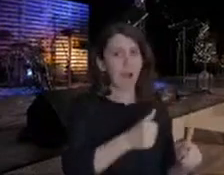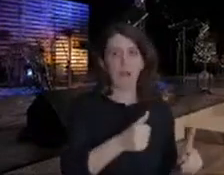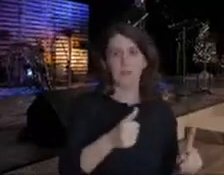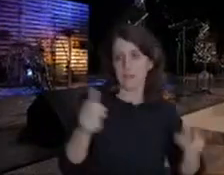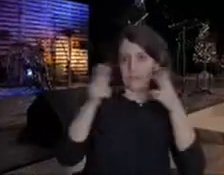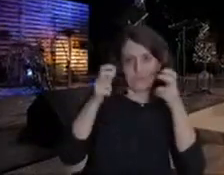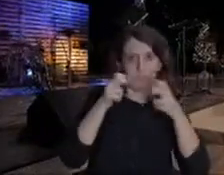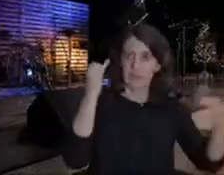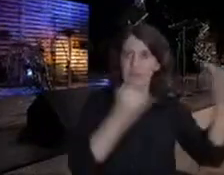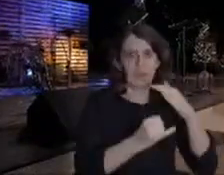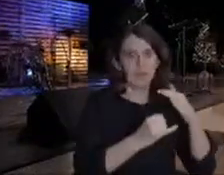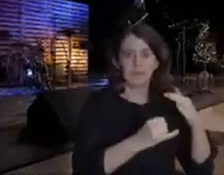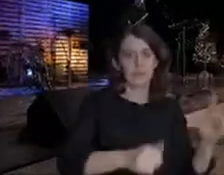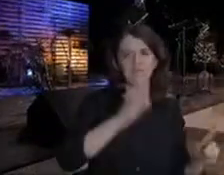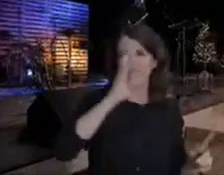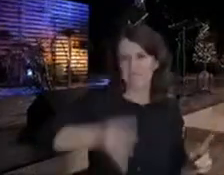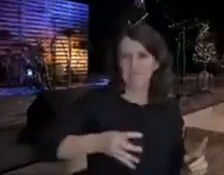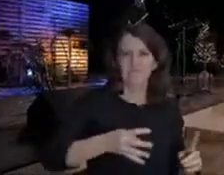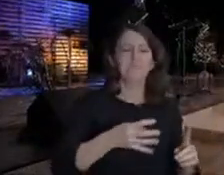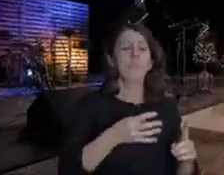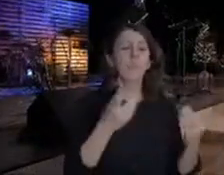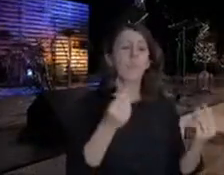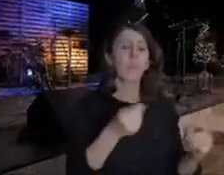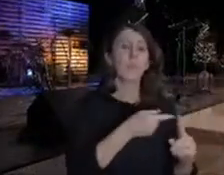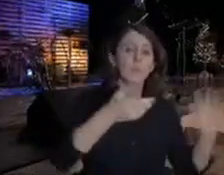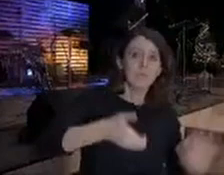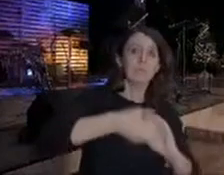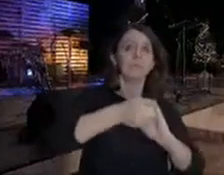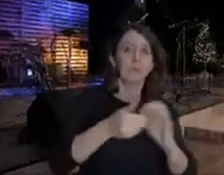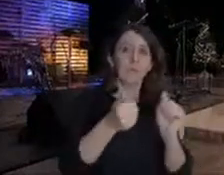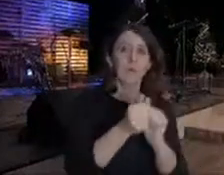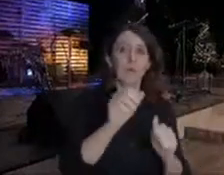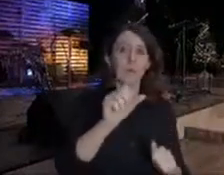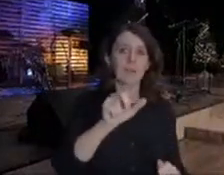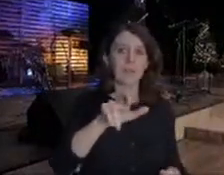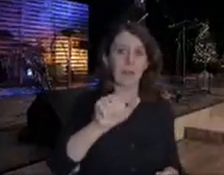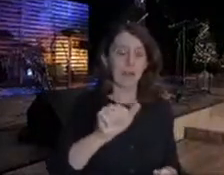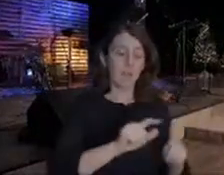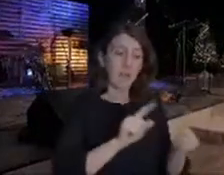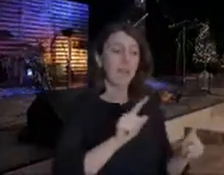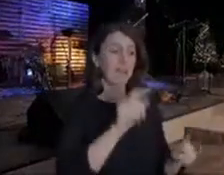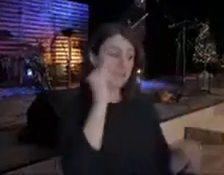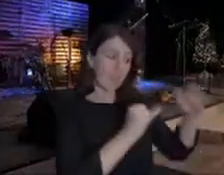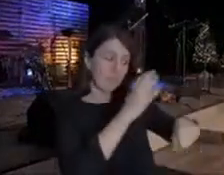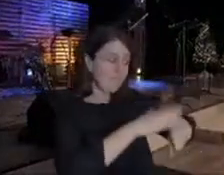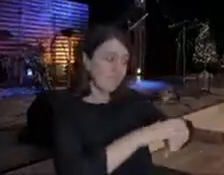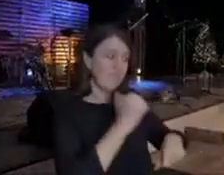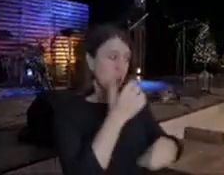he makes an alliance with Assyria. But you see what Isaiah was saying here. Ahaz, don't put your hope in